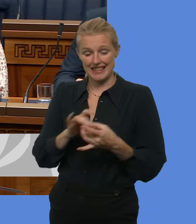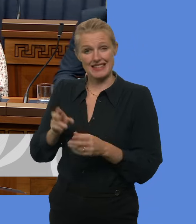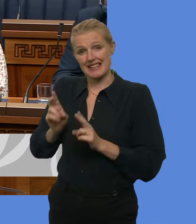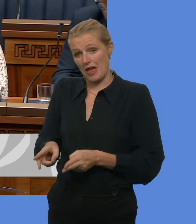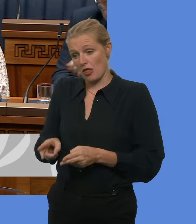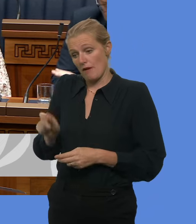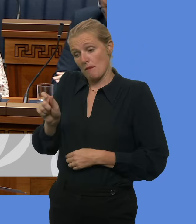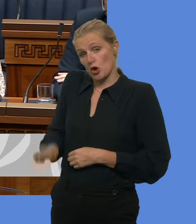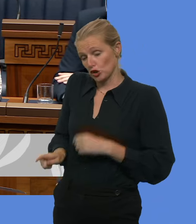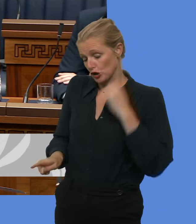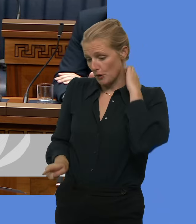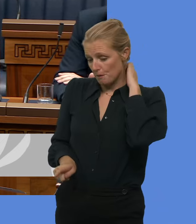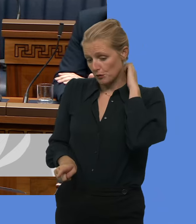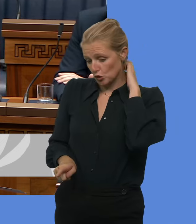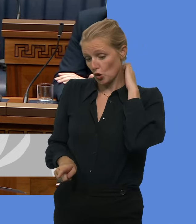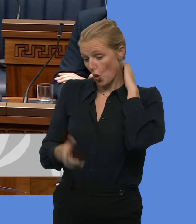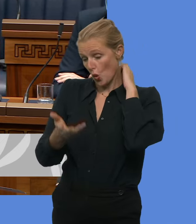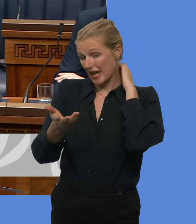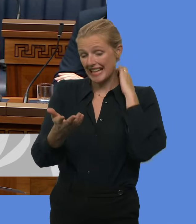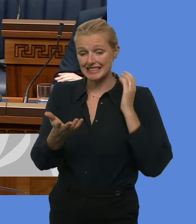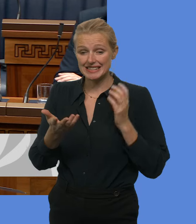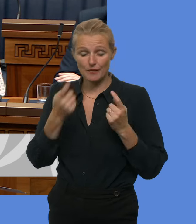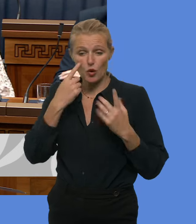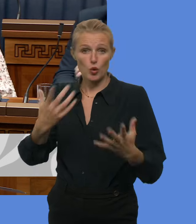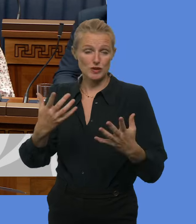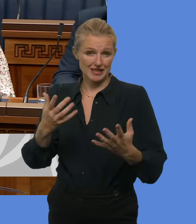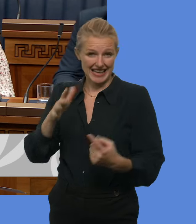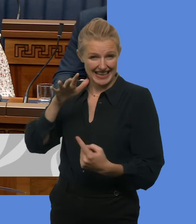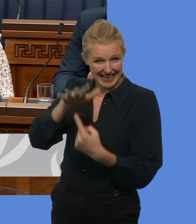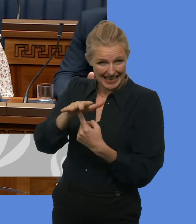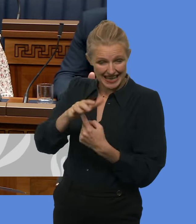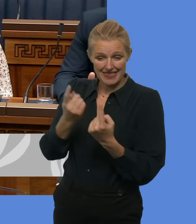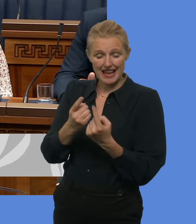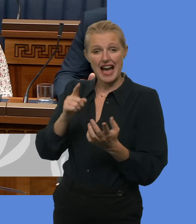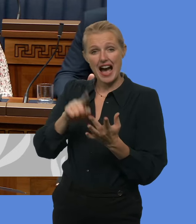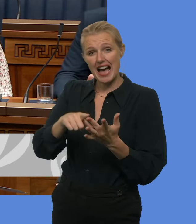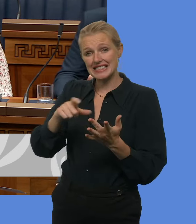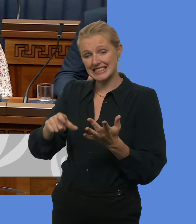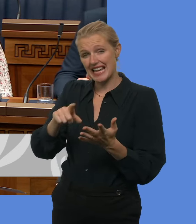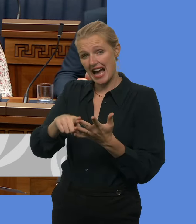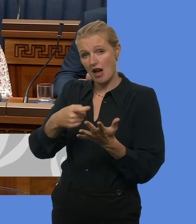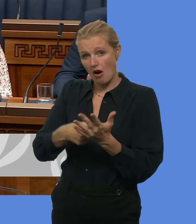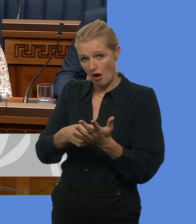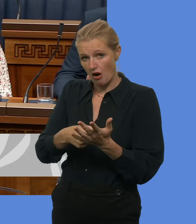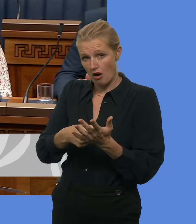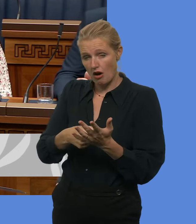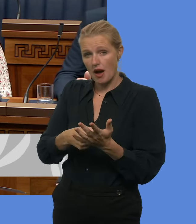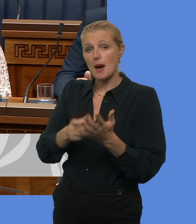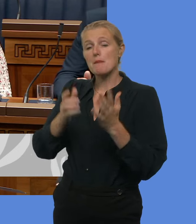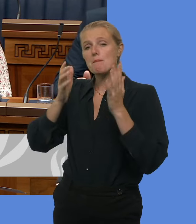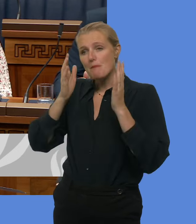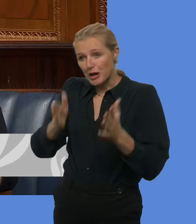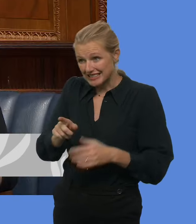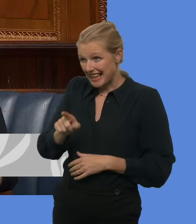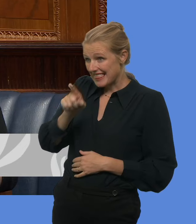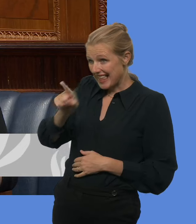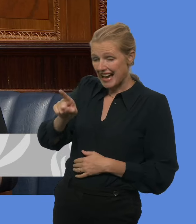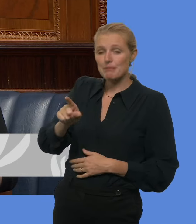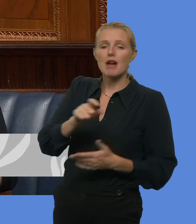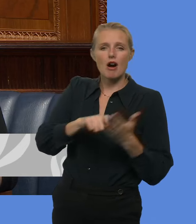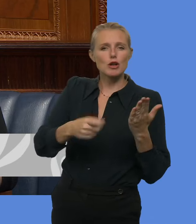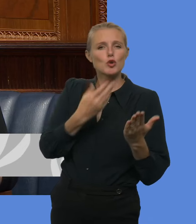a person. So in that sense, that the key thing here is that the ICRIR must be Article 2 compliant in order to do